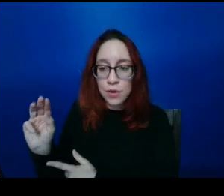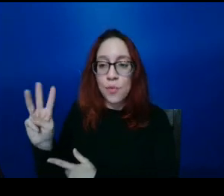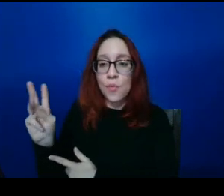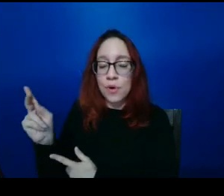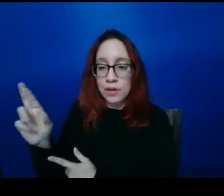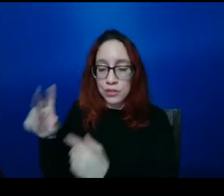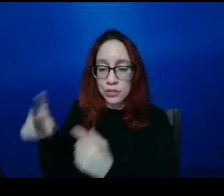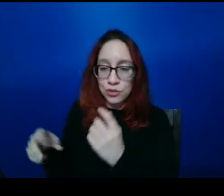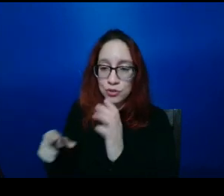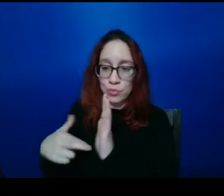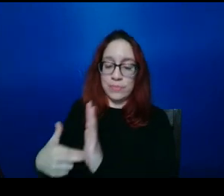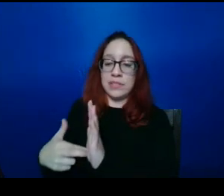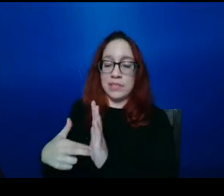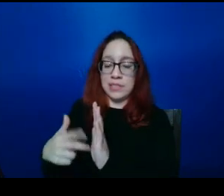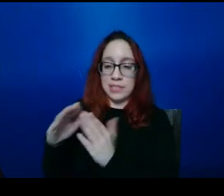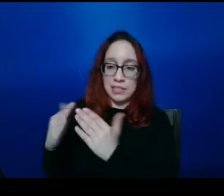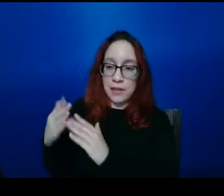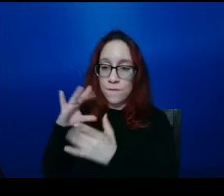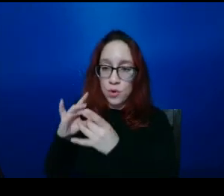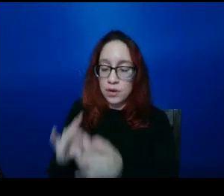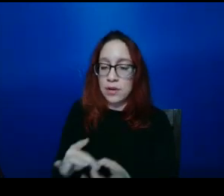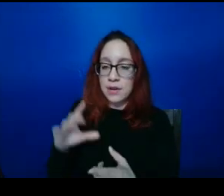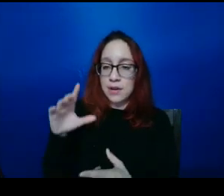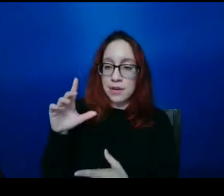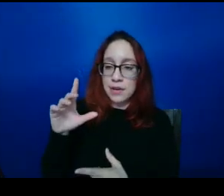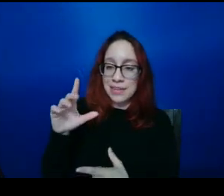assist the city in legal matters regarding Town Square.